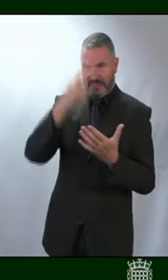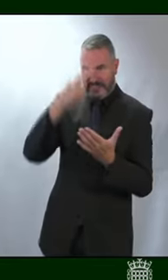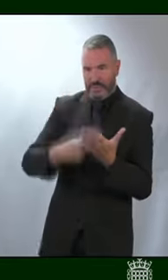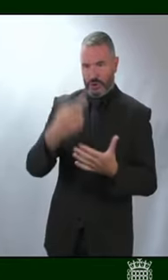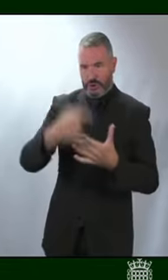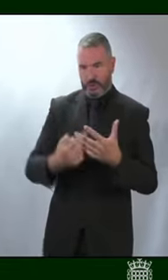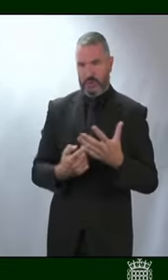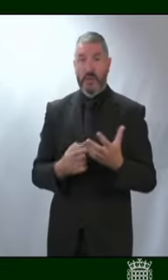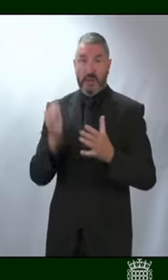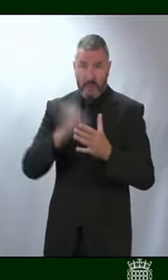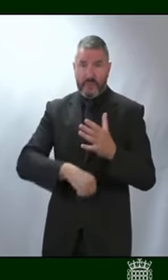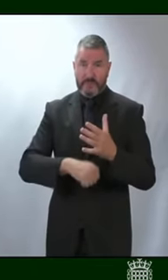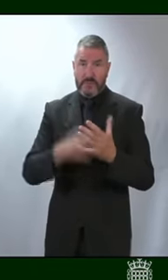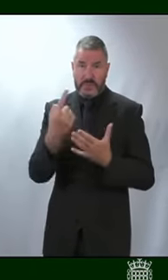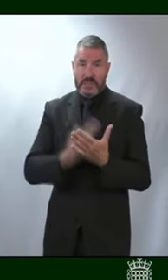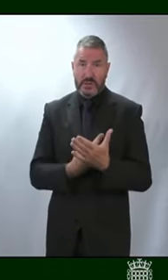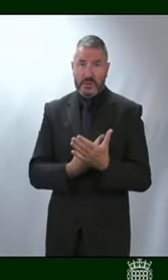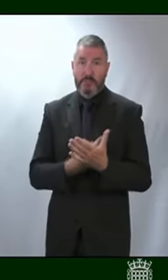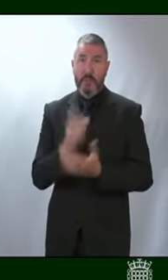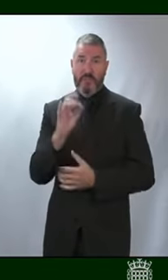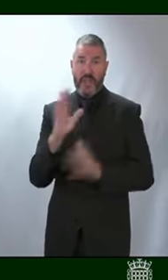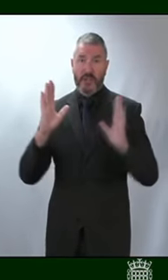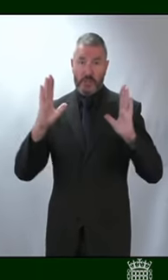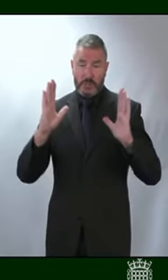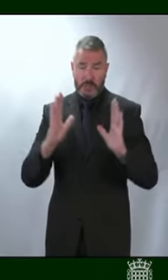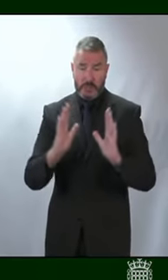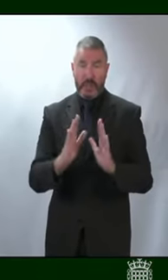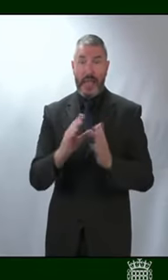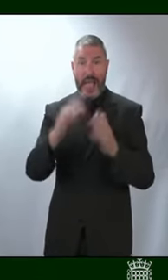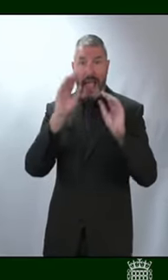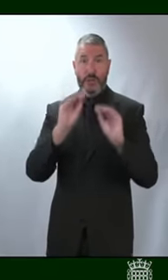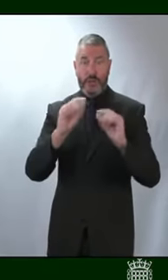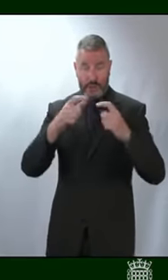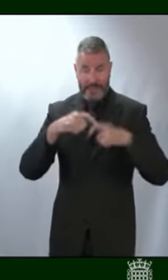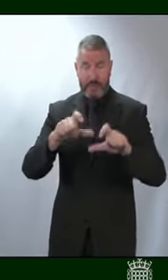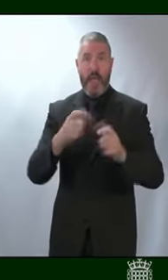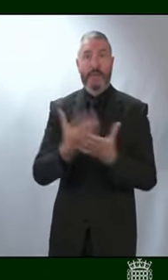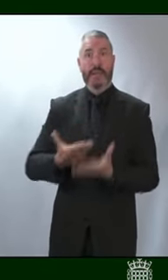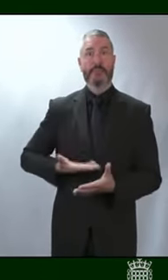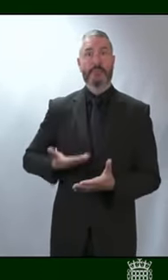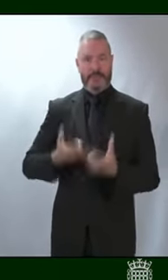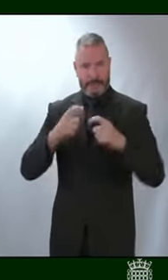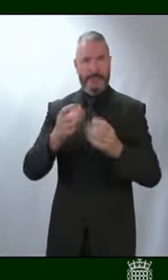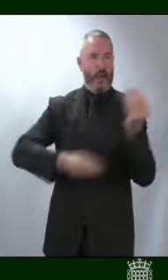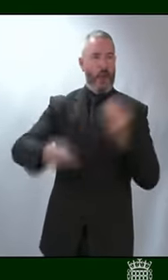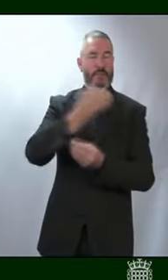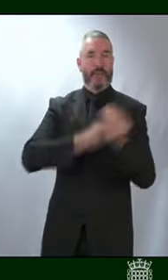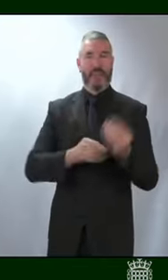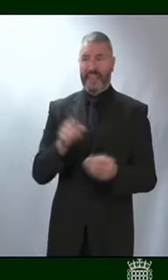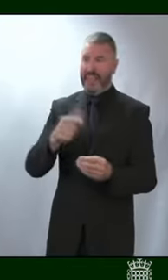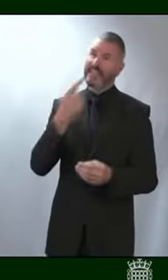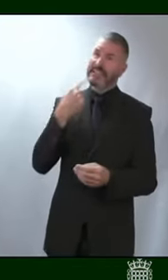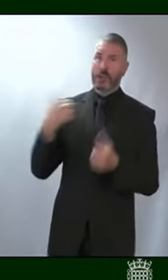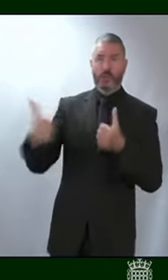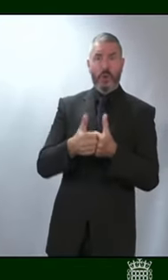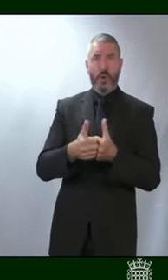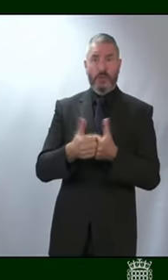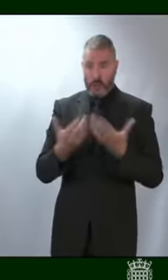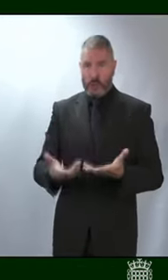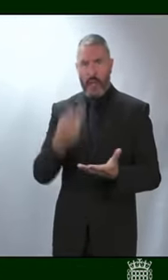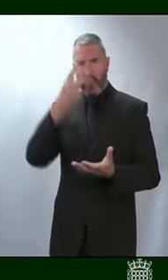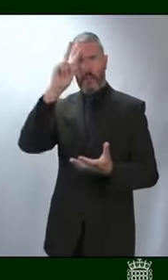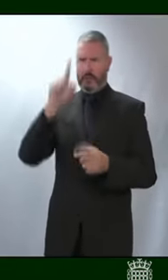tough decisions to get this virus down, Mr. Speaker, to keep our education system going and to keep our economy moving. He supported it yesterday. I hope